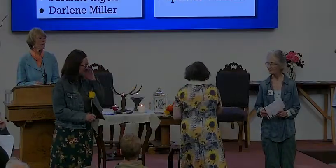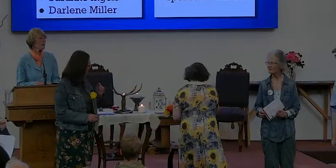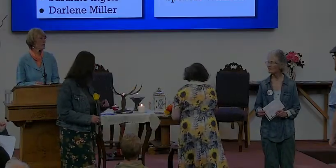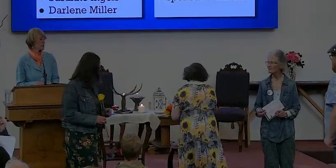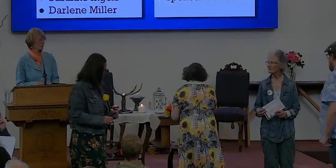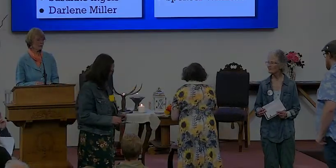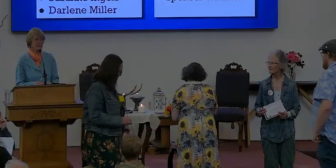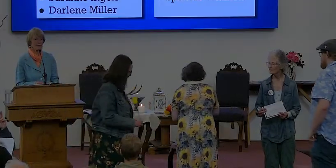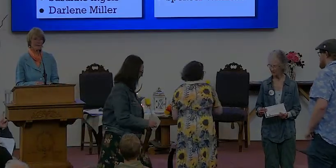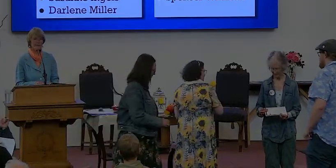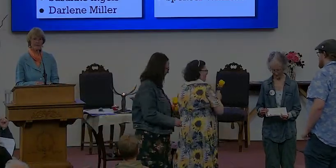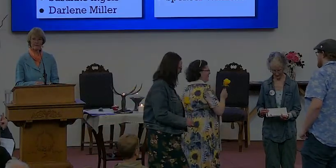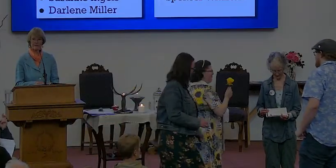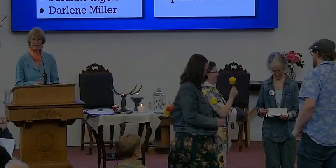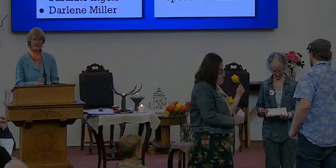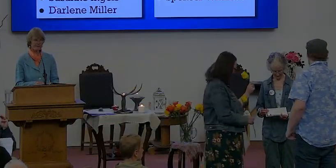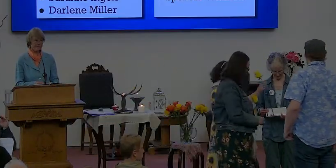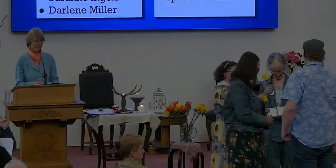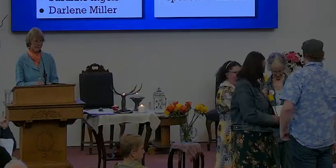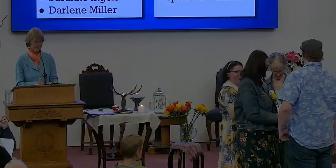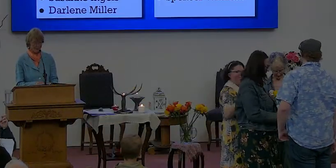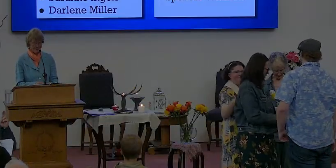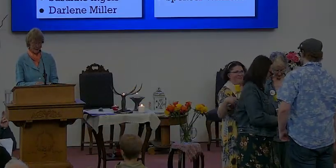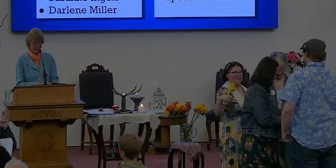Darlene Miller,